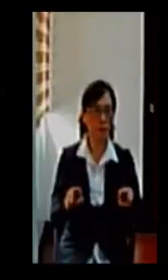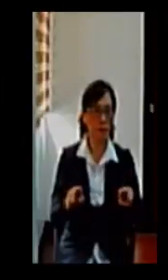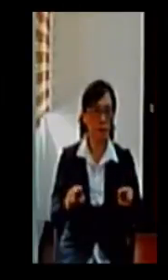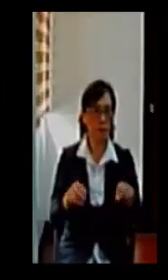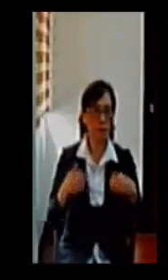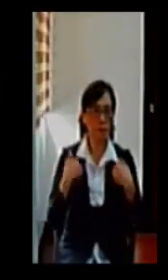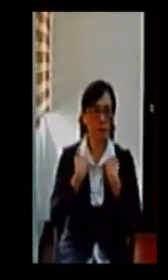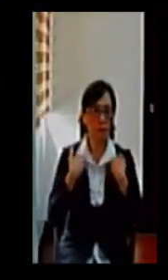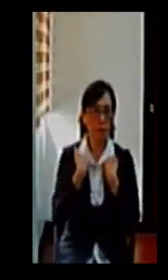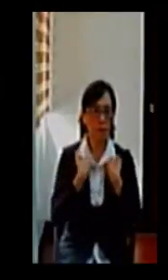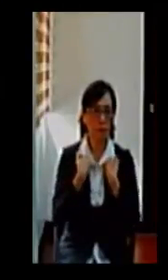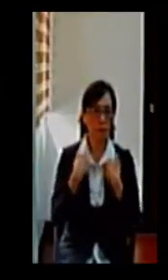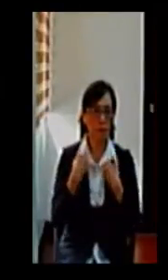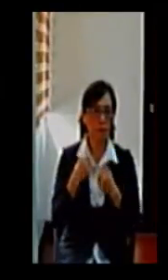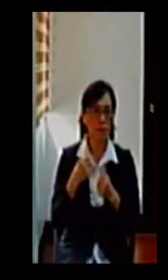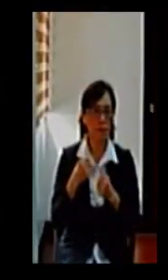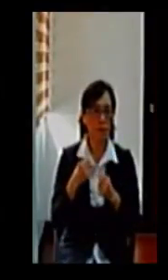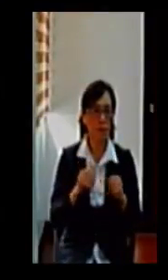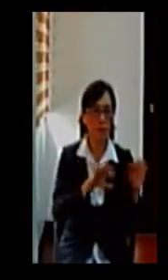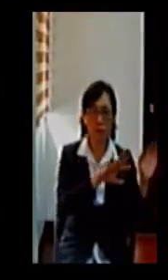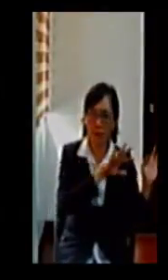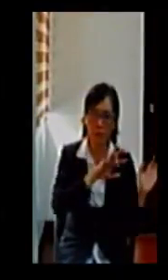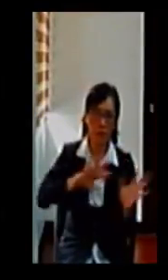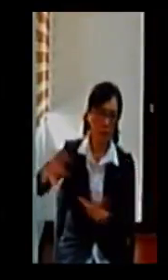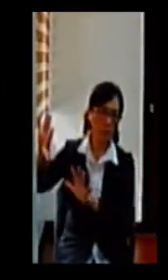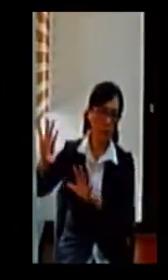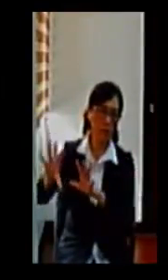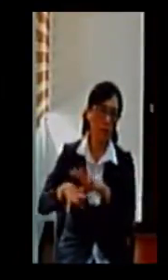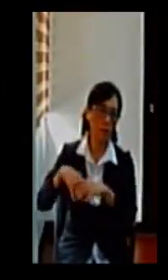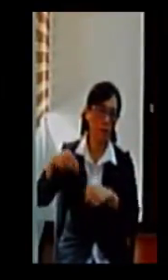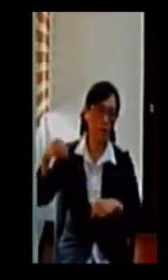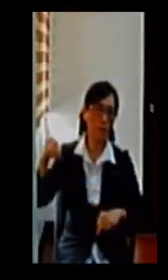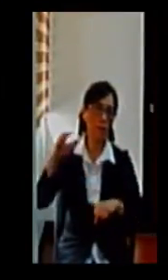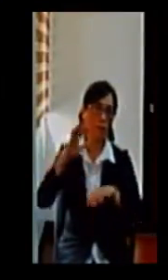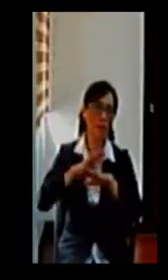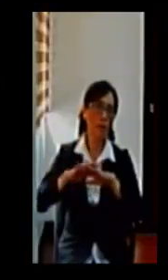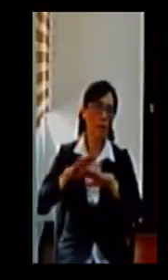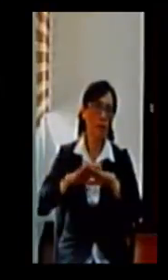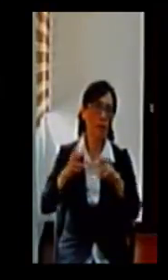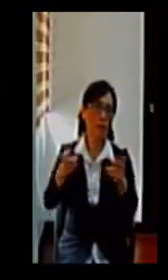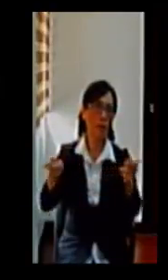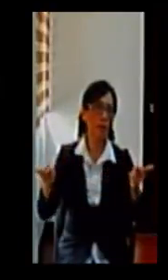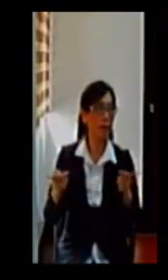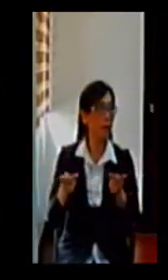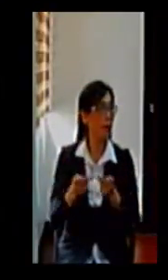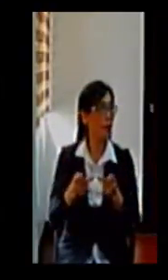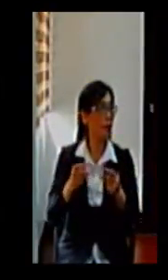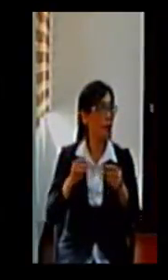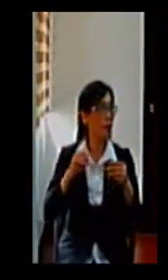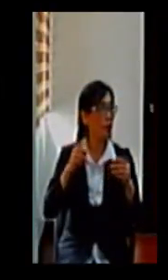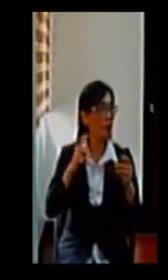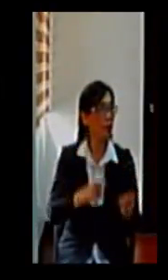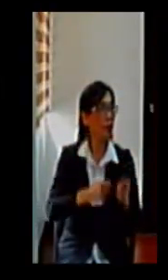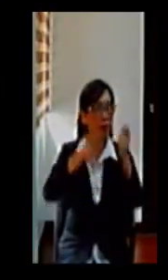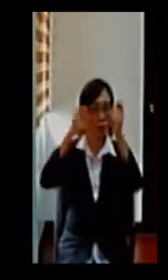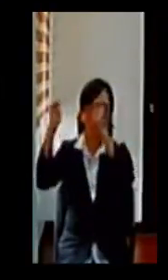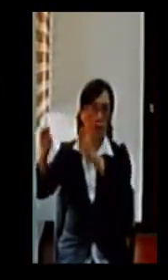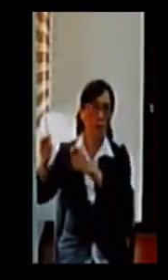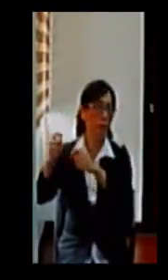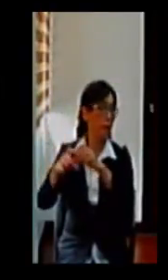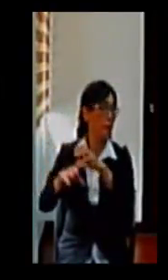species become, you know, they're driven out of their comfort zones, and then they migrate and they become outcompeted and so on.